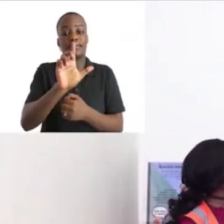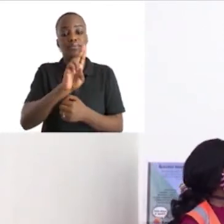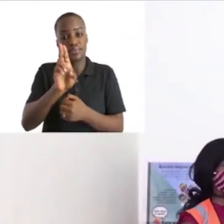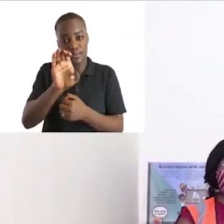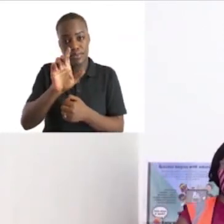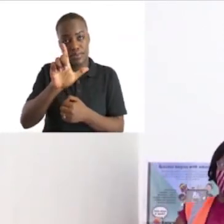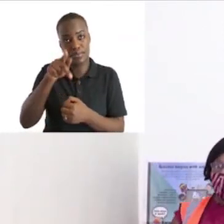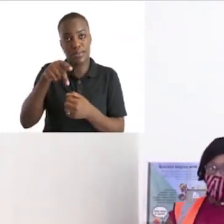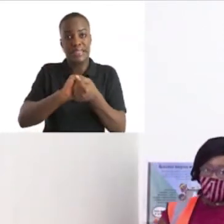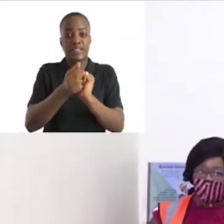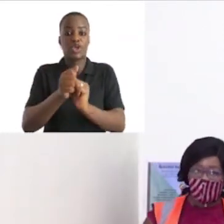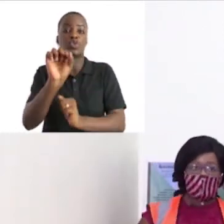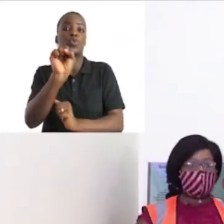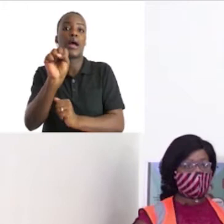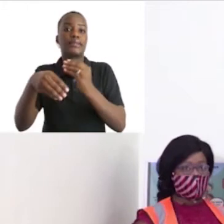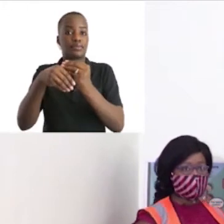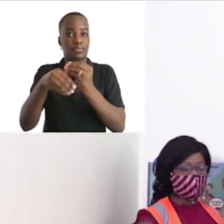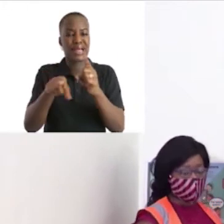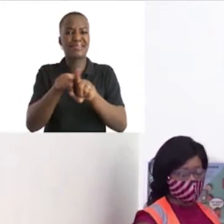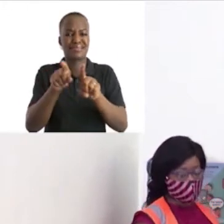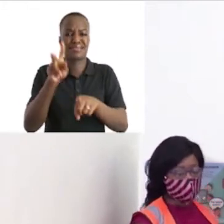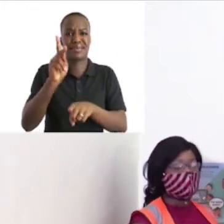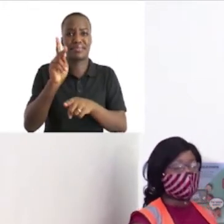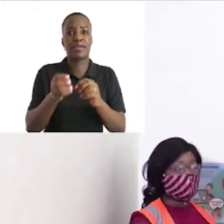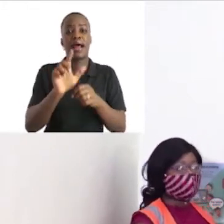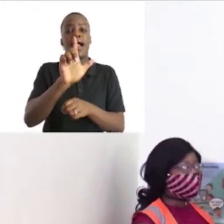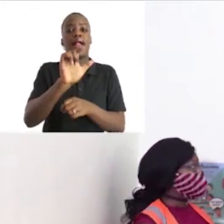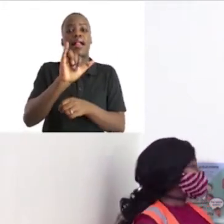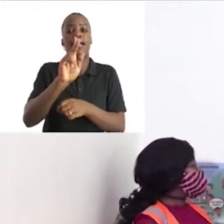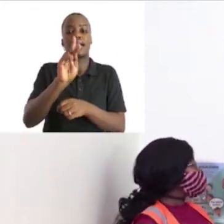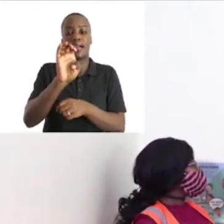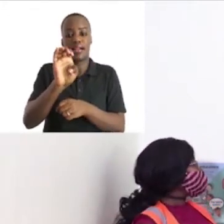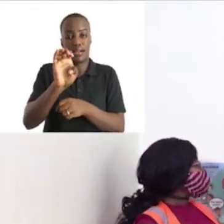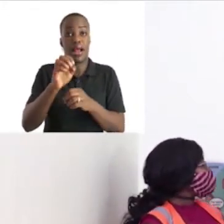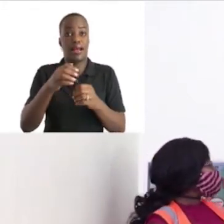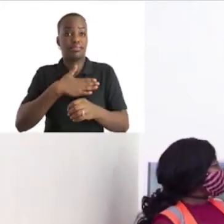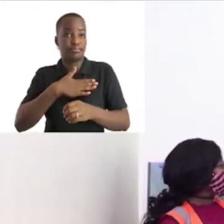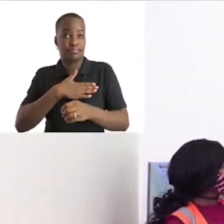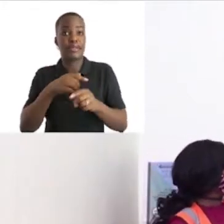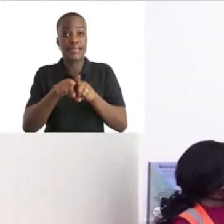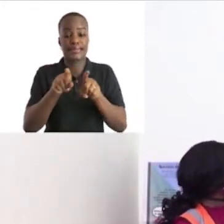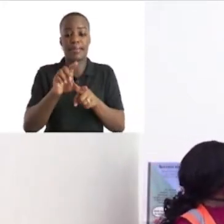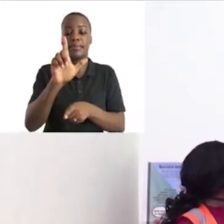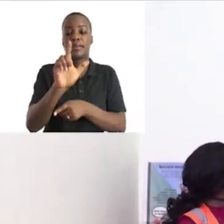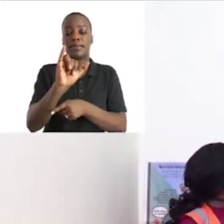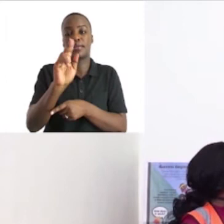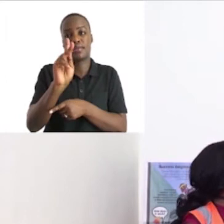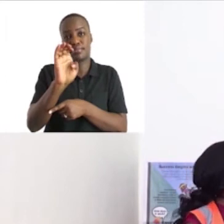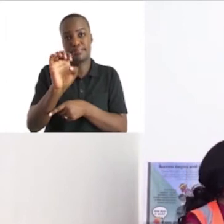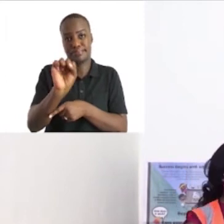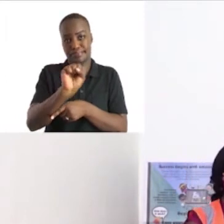helps. And the same rule applies to the word like. Like changes